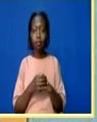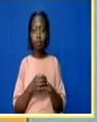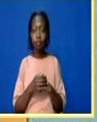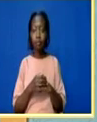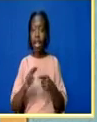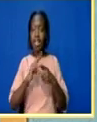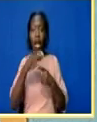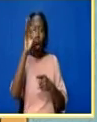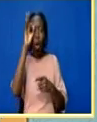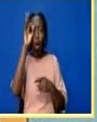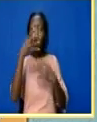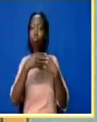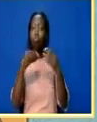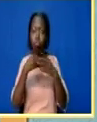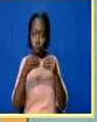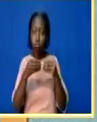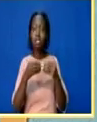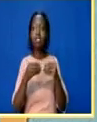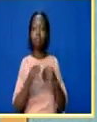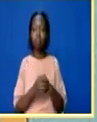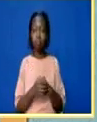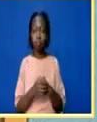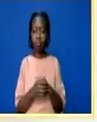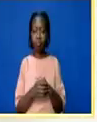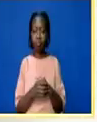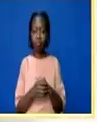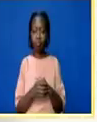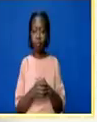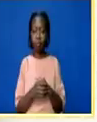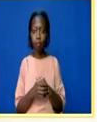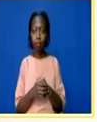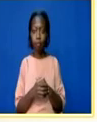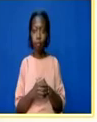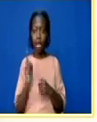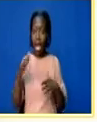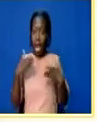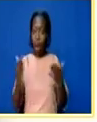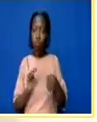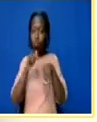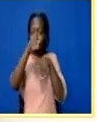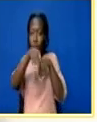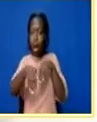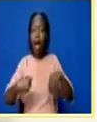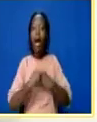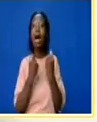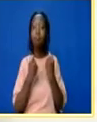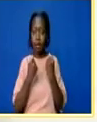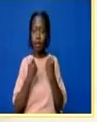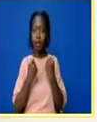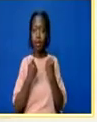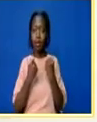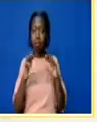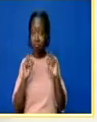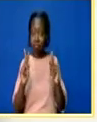in. Okay, I take back my statement. It caves in. And that's how a landslide happens. Okay. Because of the